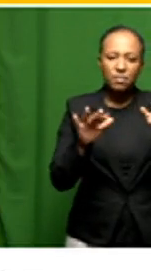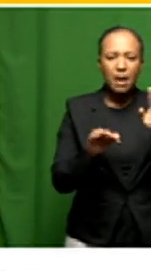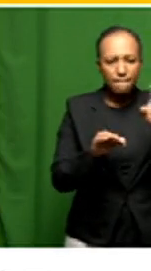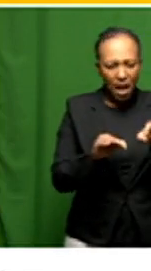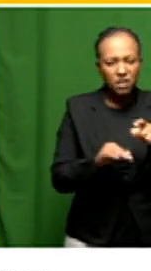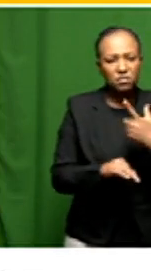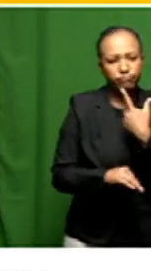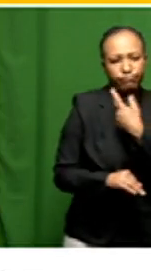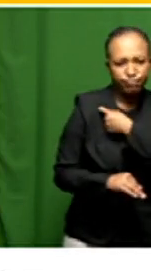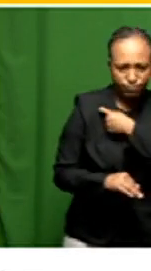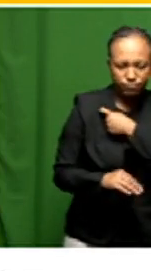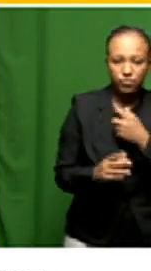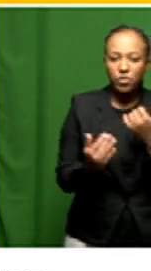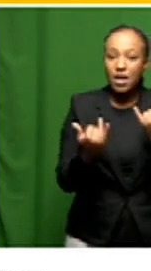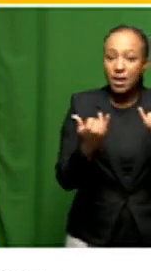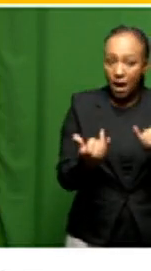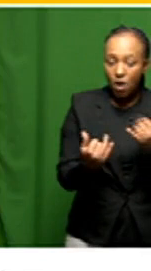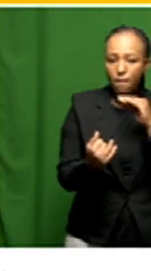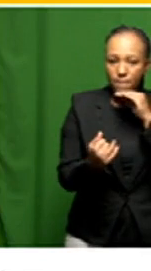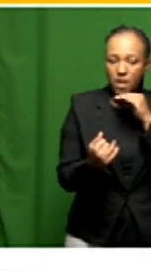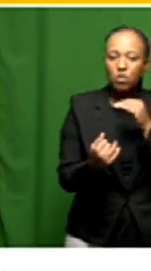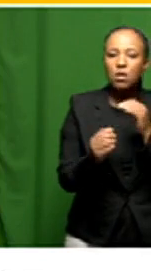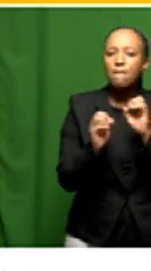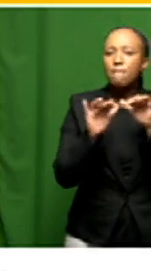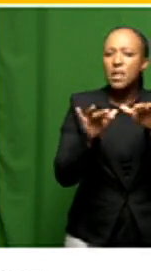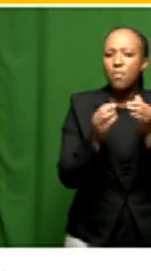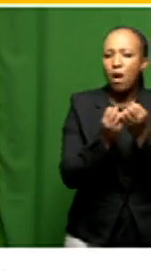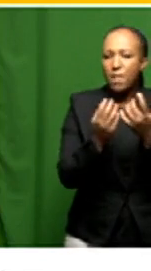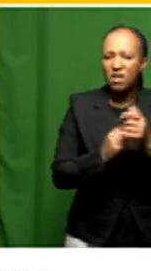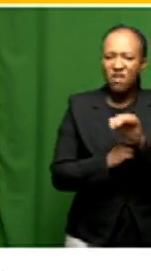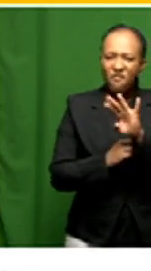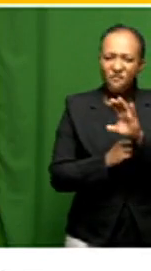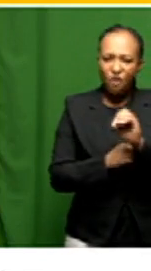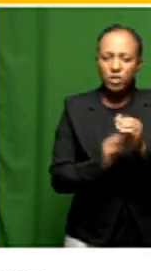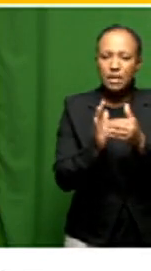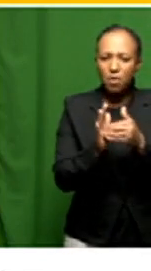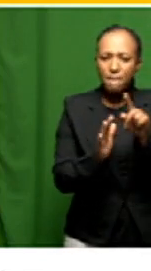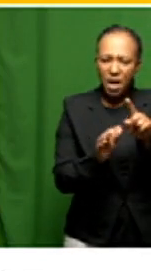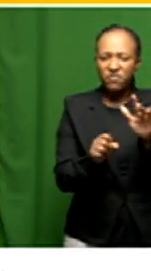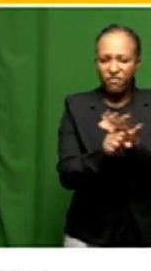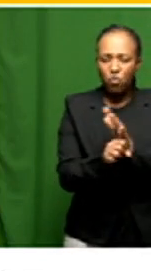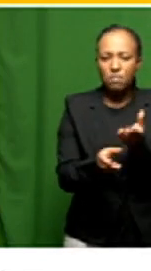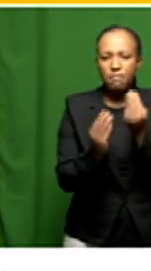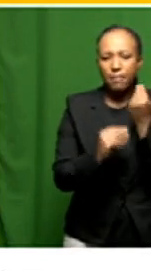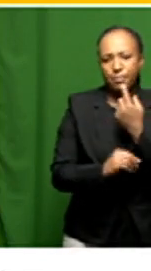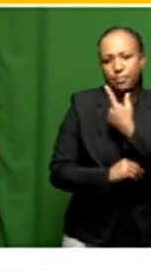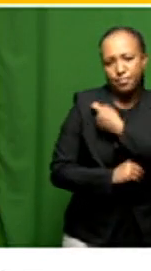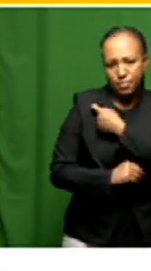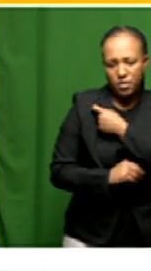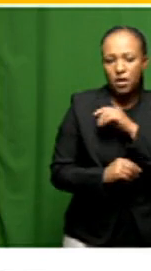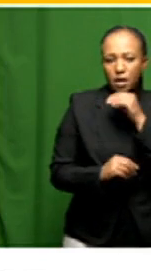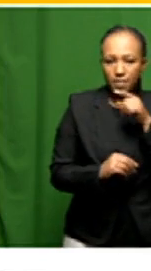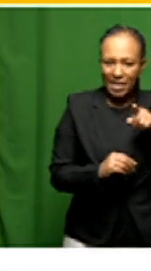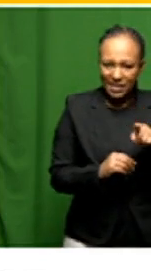to be vaccinated. This effectively translates to over 40 million people needing to be fully vaccinated and will require a